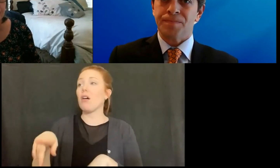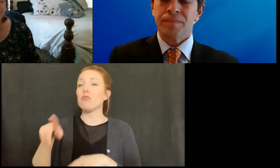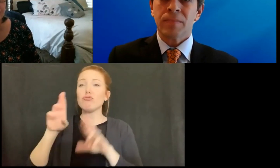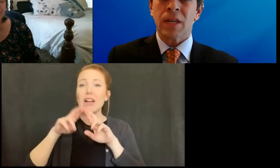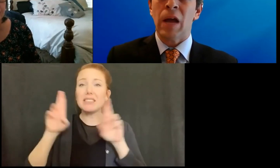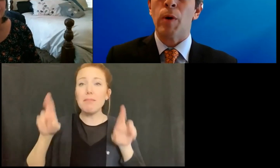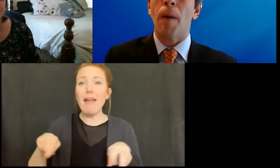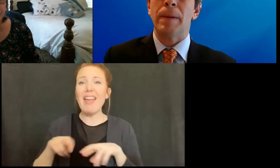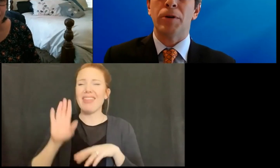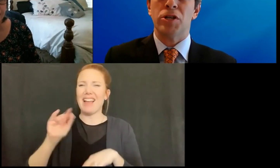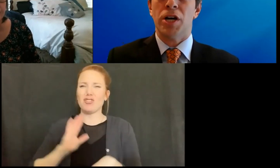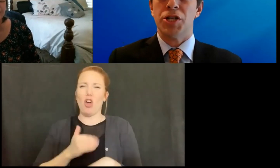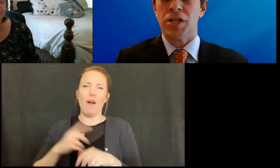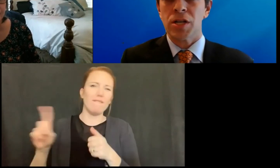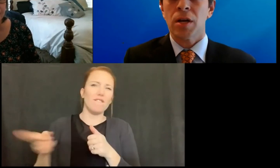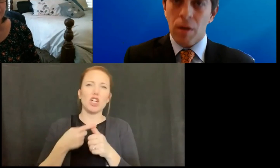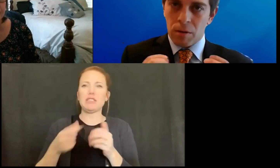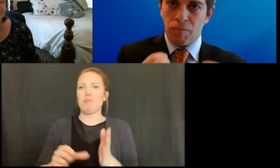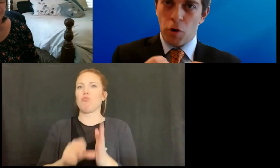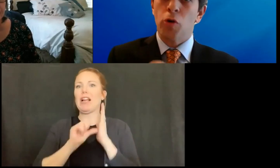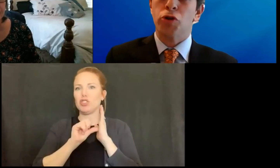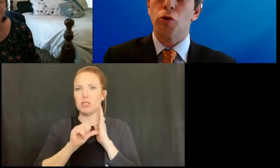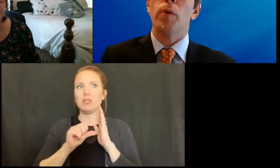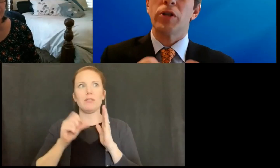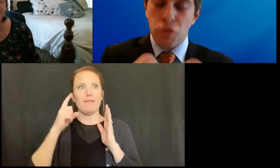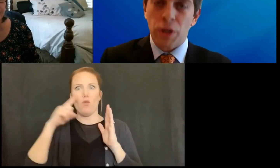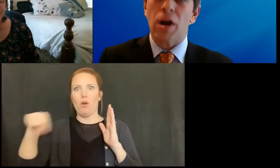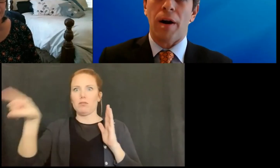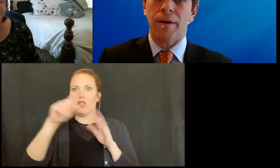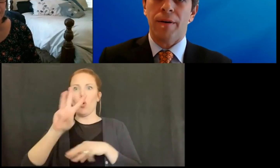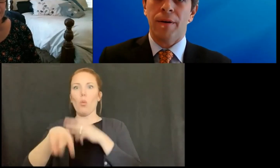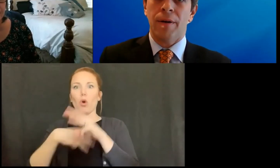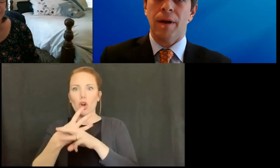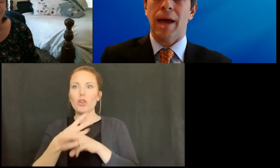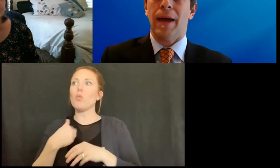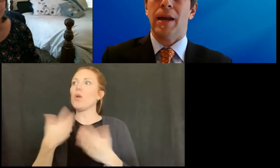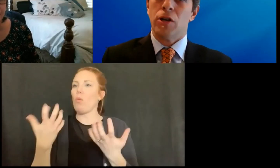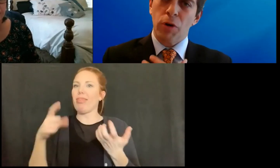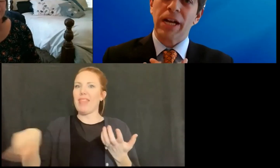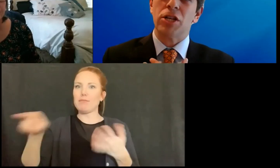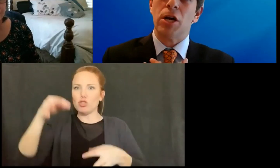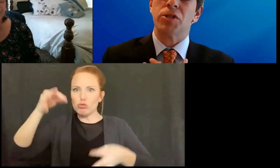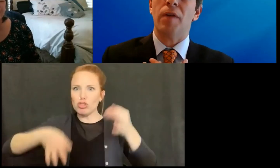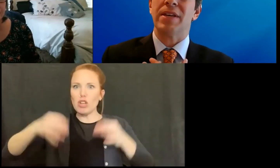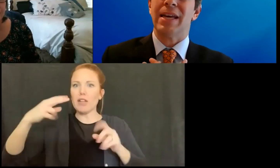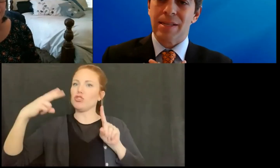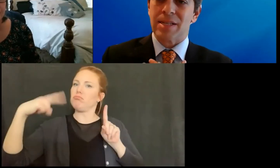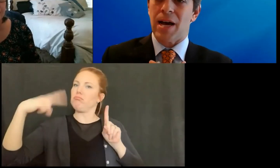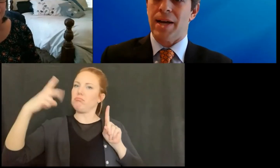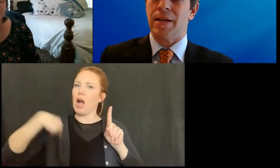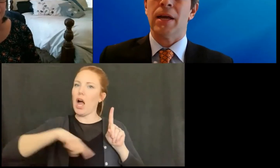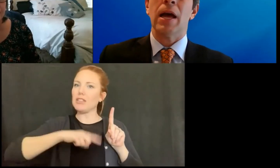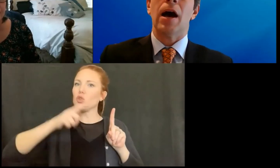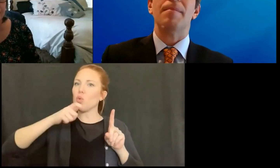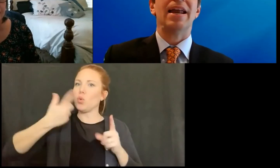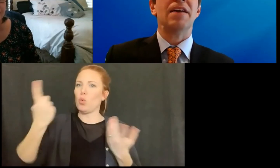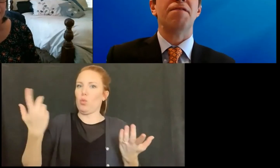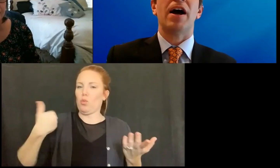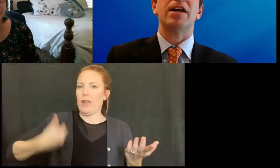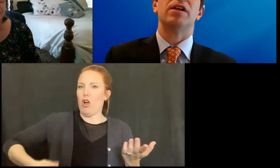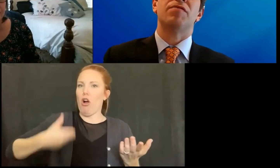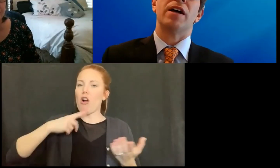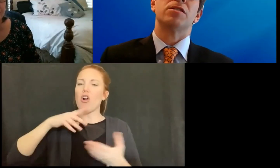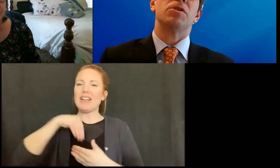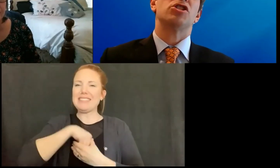world. And we want people to judge us for who we truly are and really get to know us on the inside.